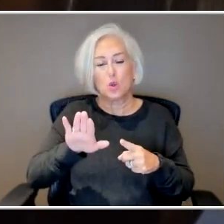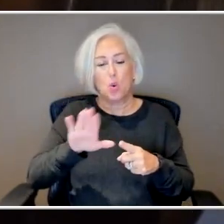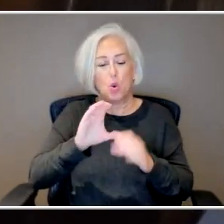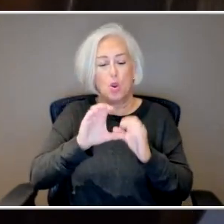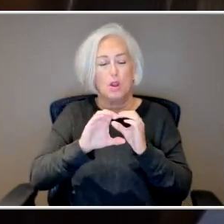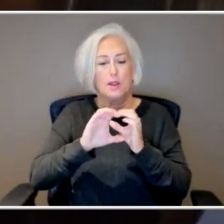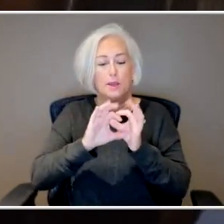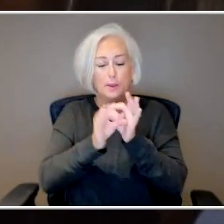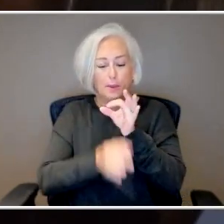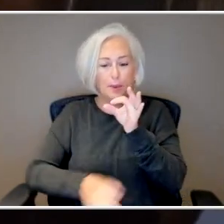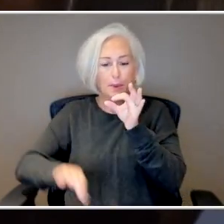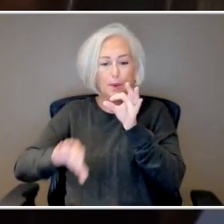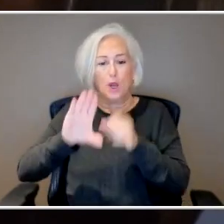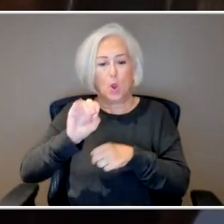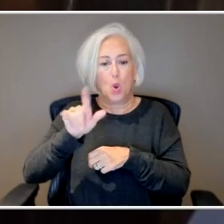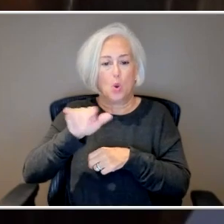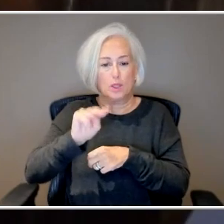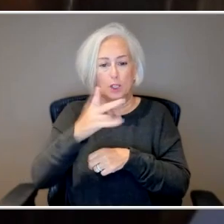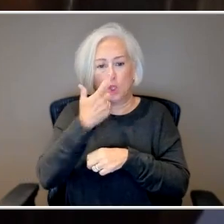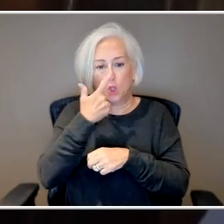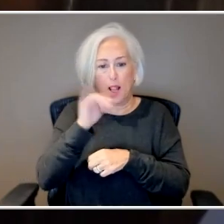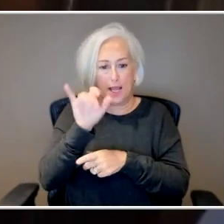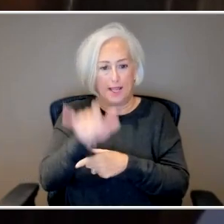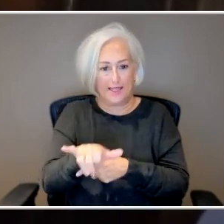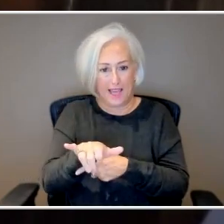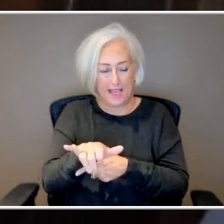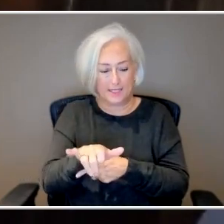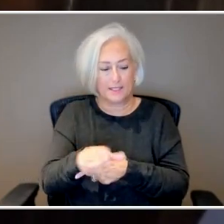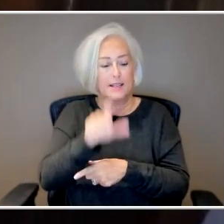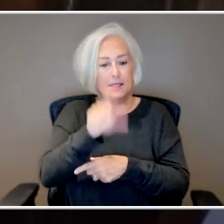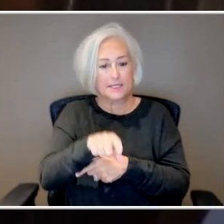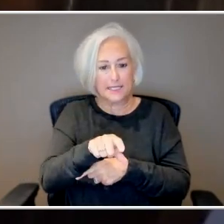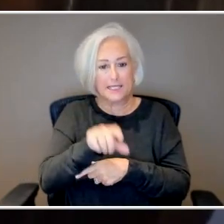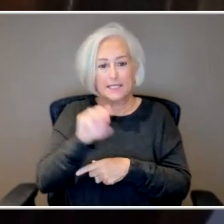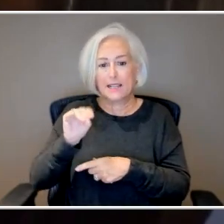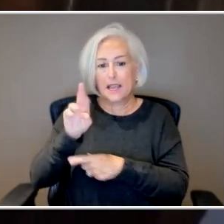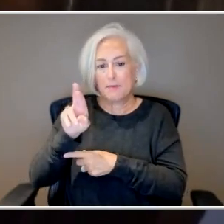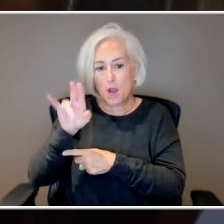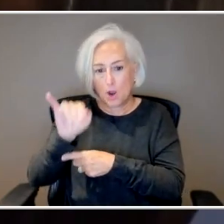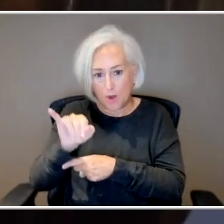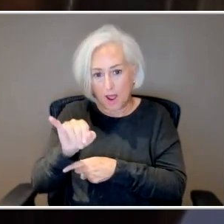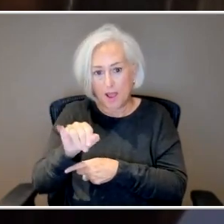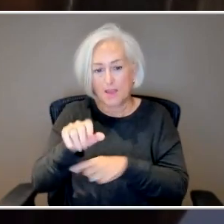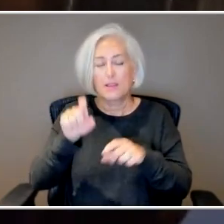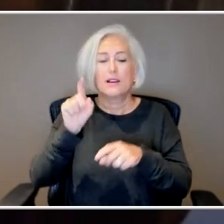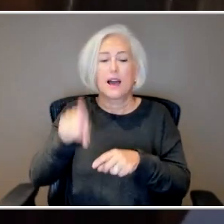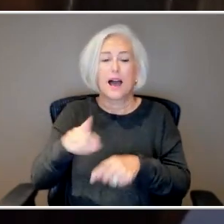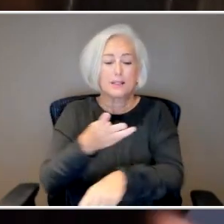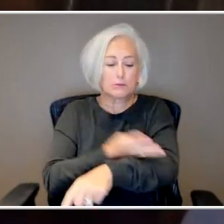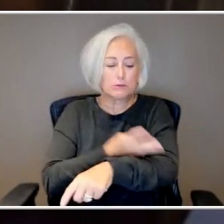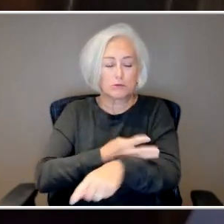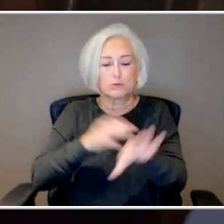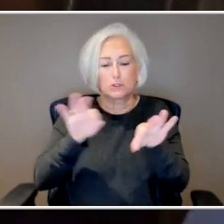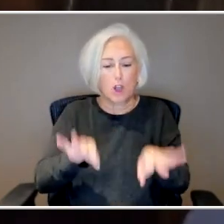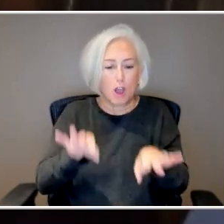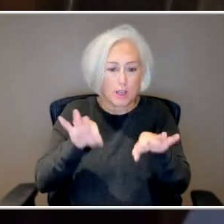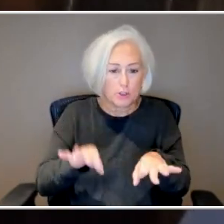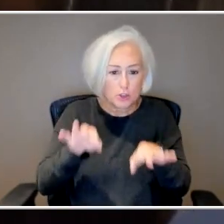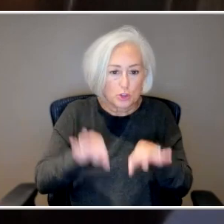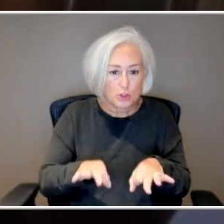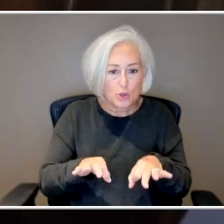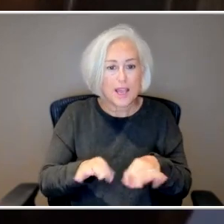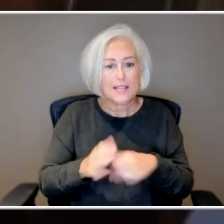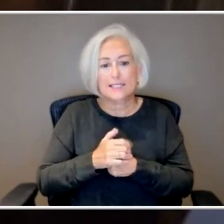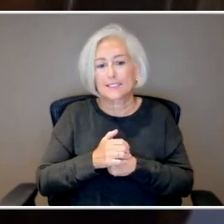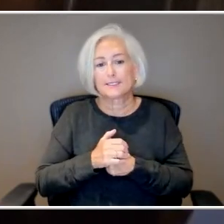I had to do an MRI in the GI. I had to take contrast. I mean, to be